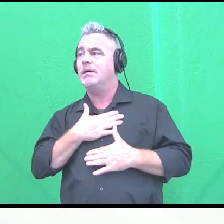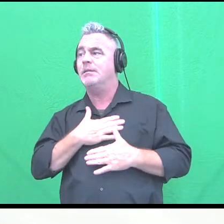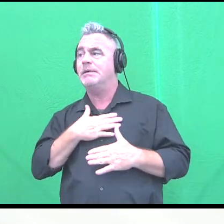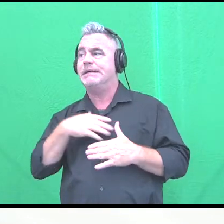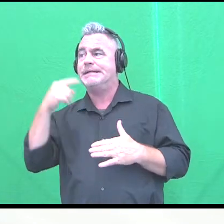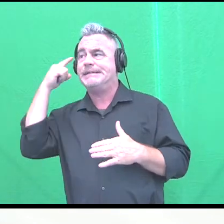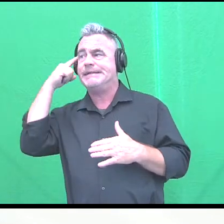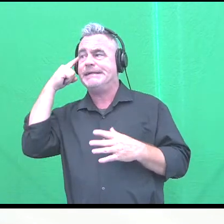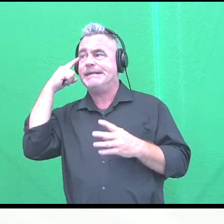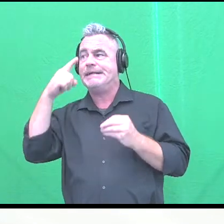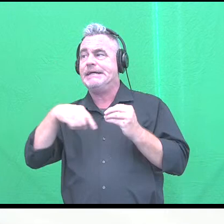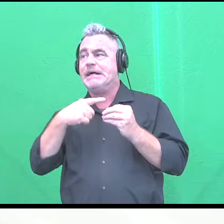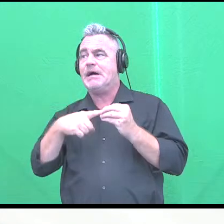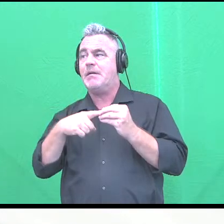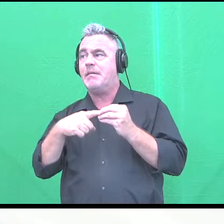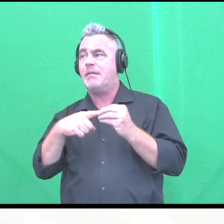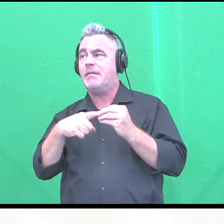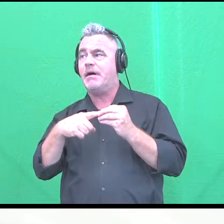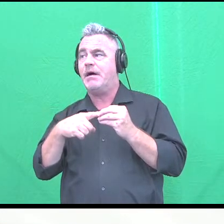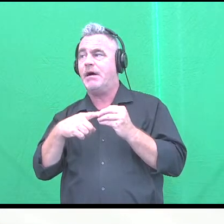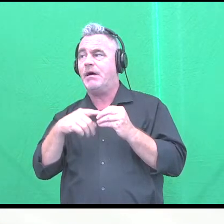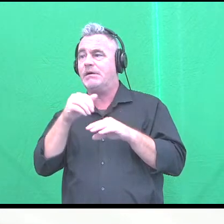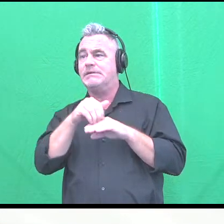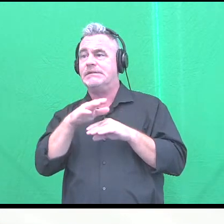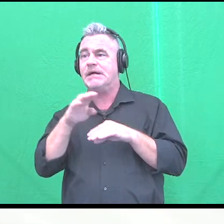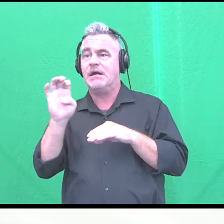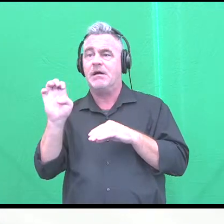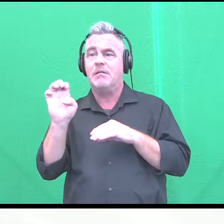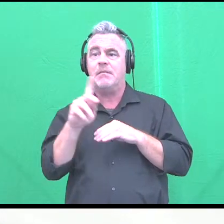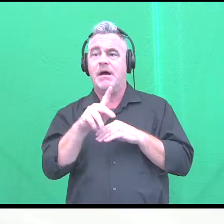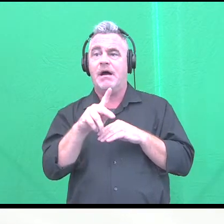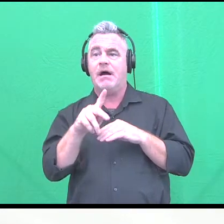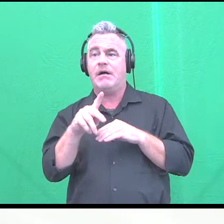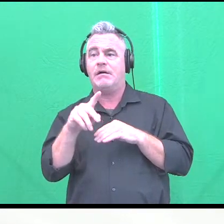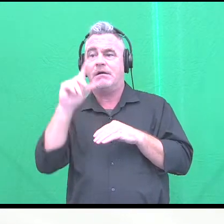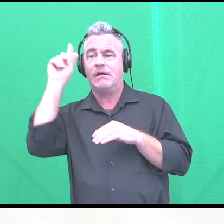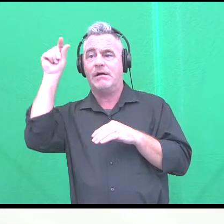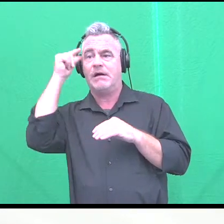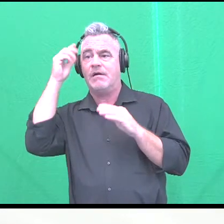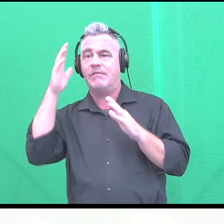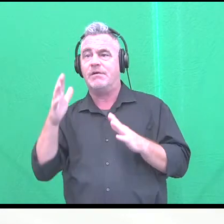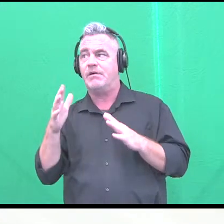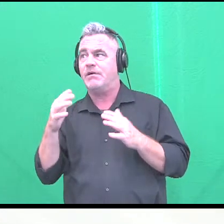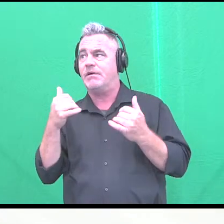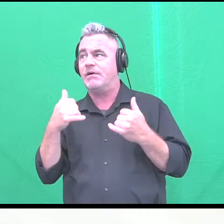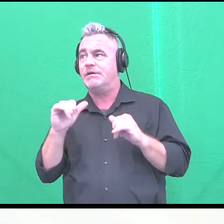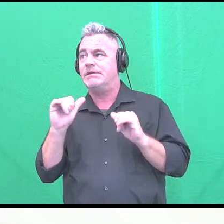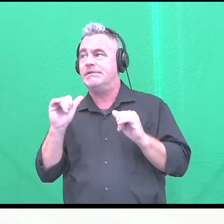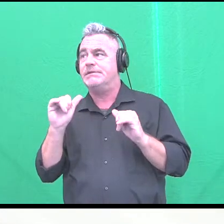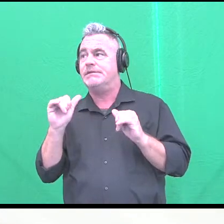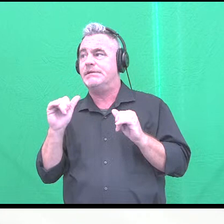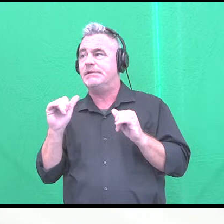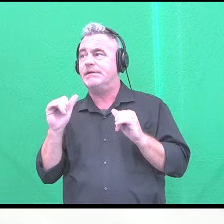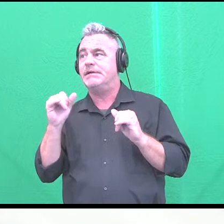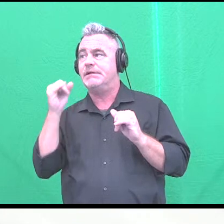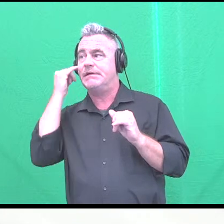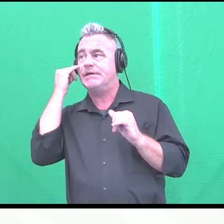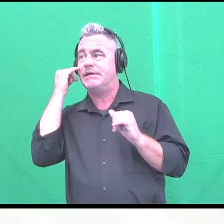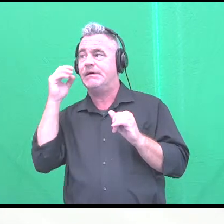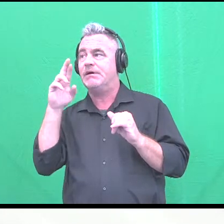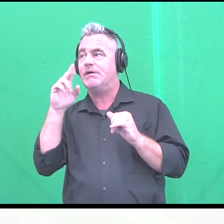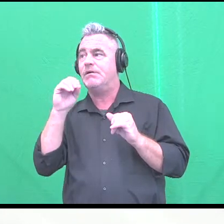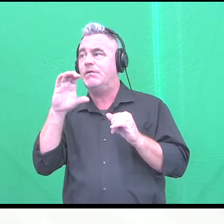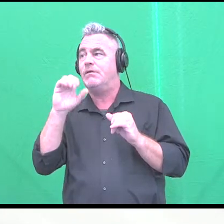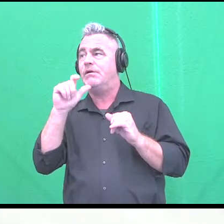about sending back the recommendations to the governor, as long as he's still employed. He'll be recalled soon,